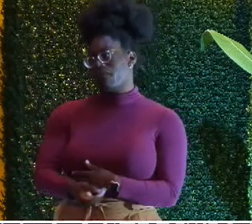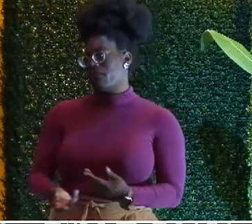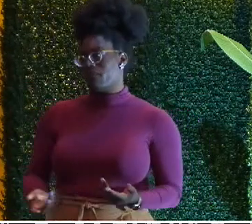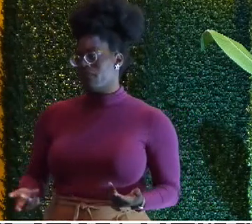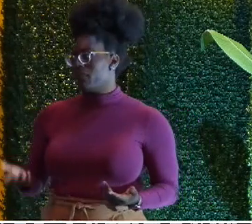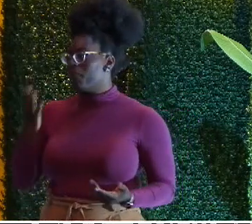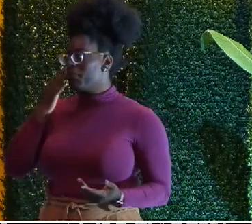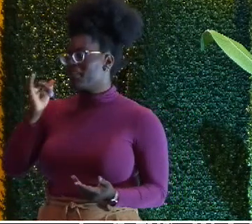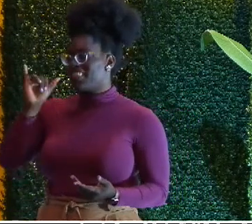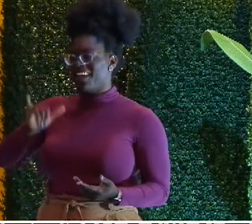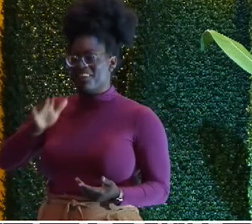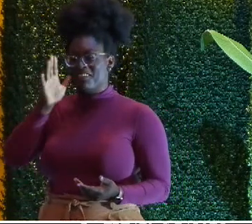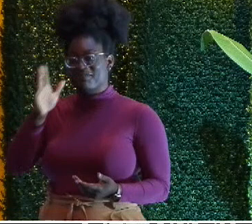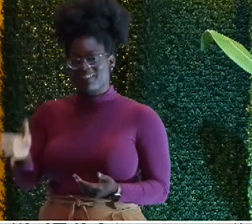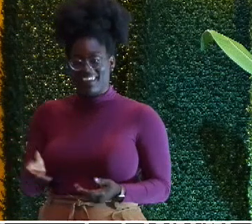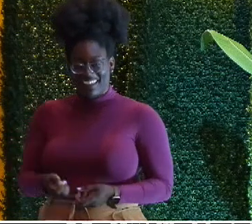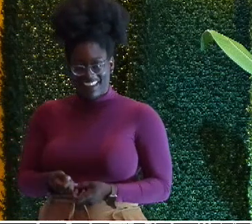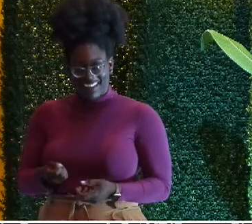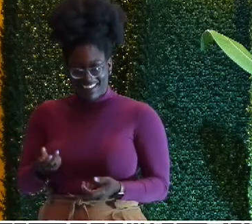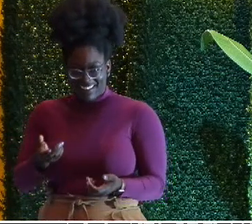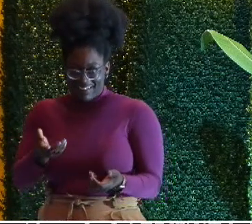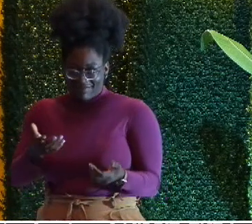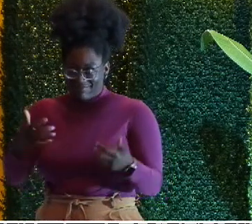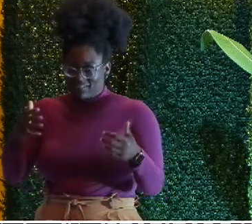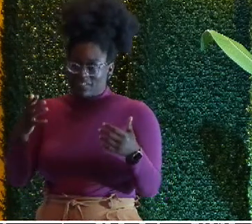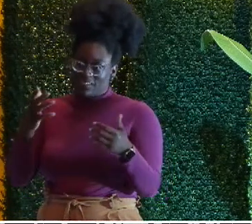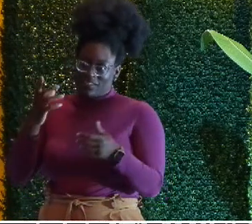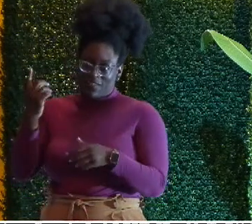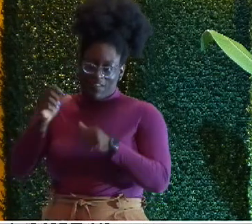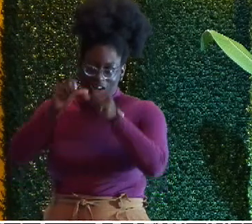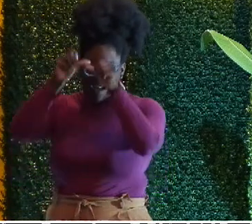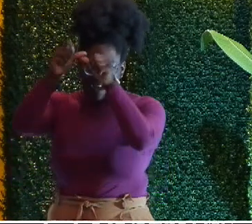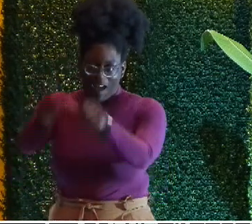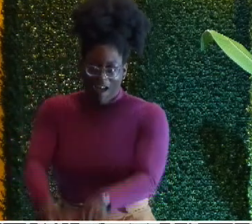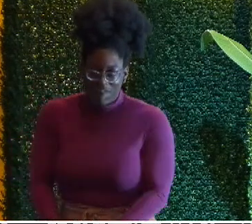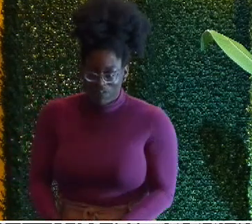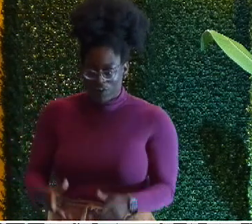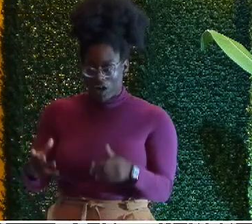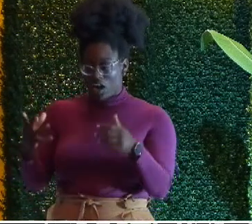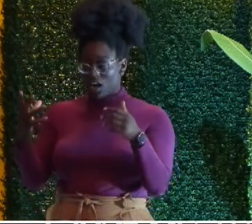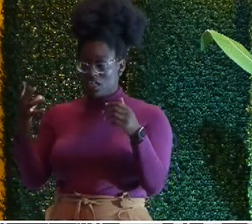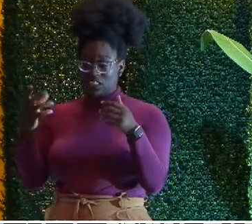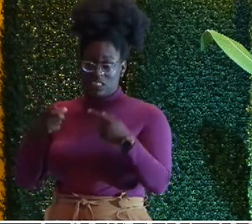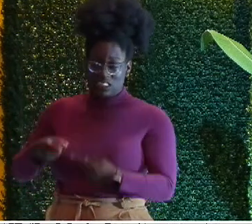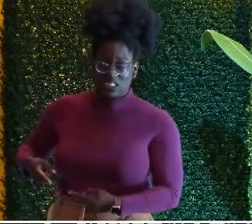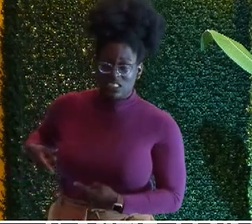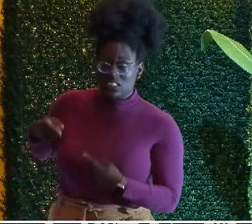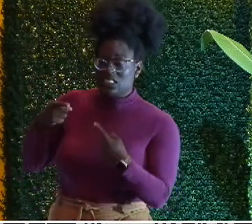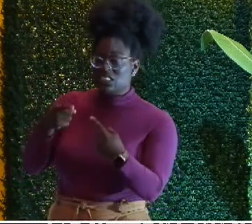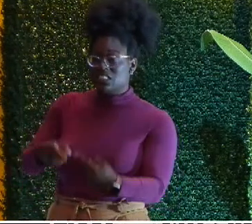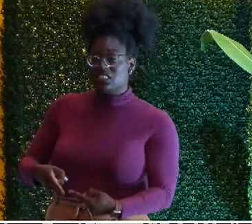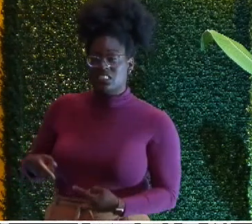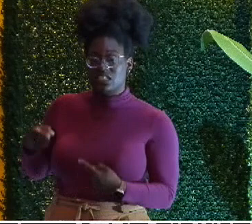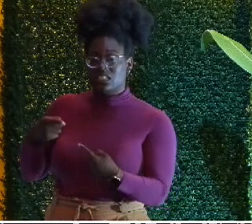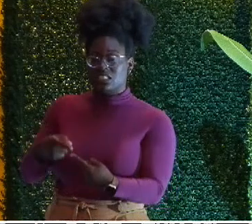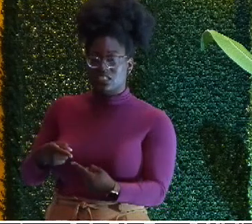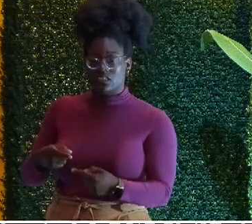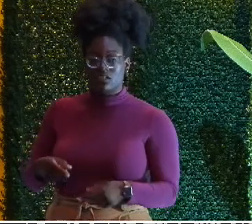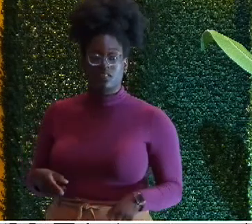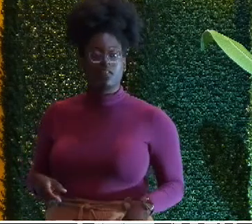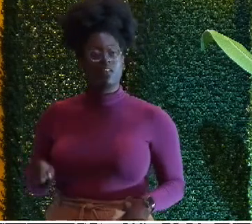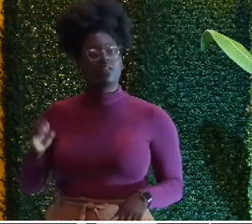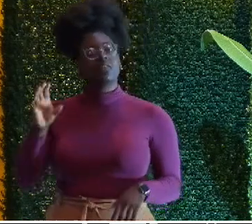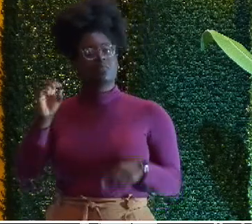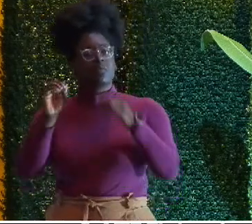losing battle. Accountability is the least. But with accountability, that can